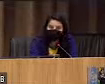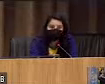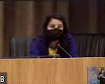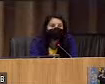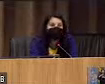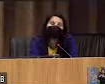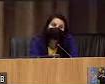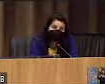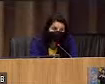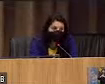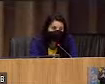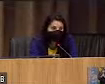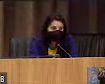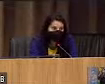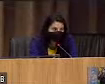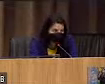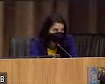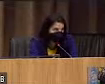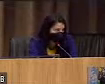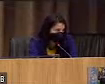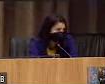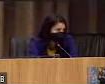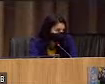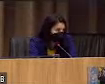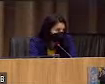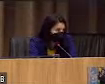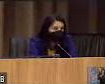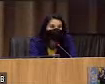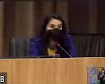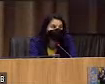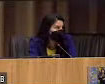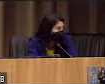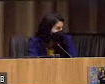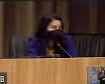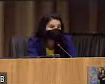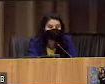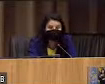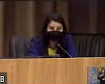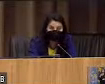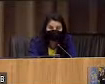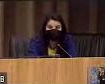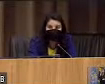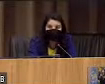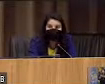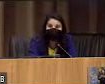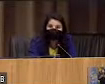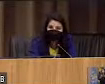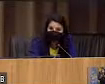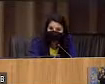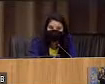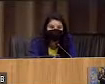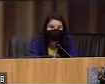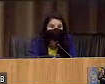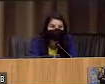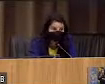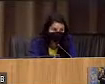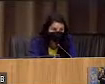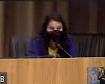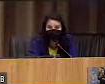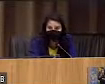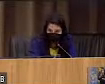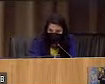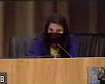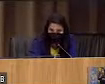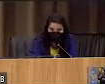difficulty, that is to identify the cases of reinfection and how we're going to see what is COVID,